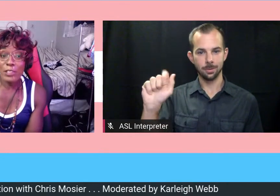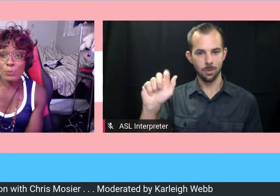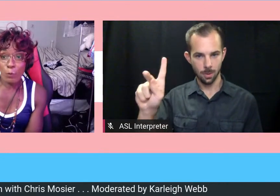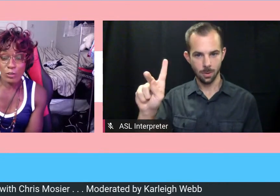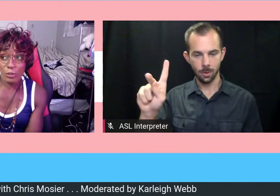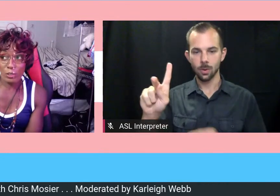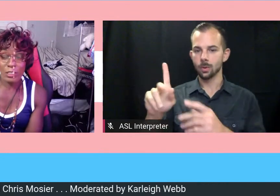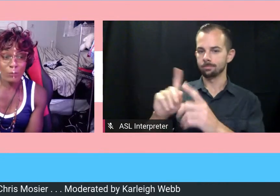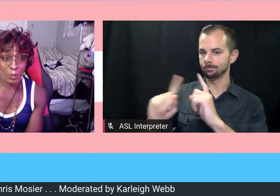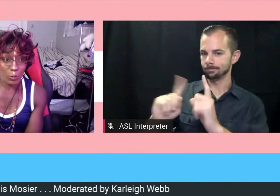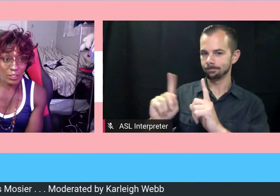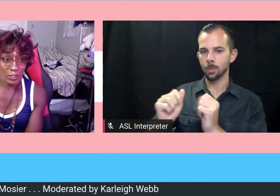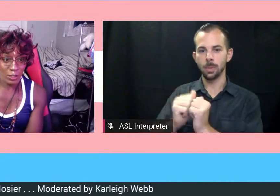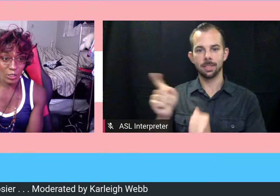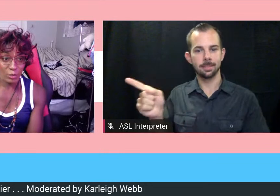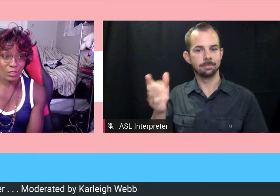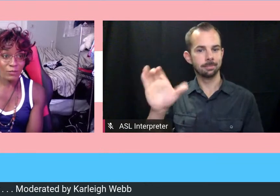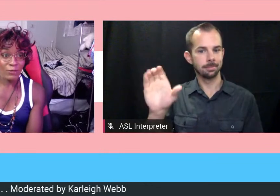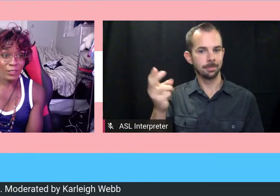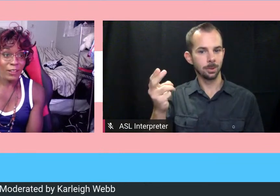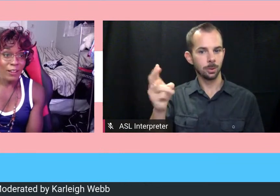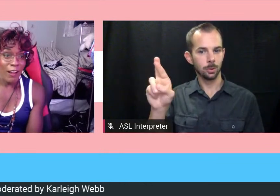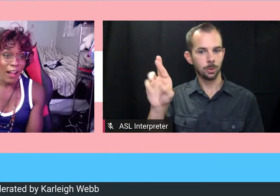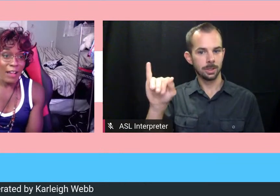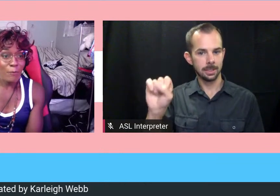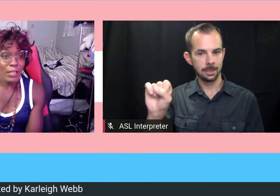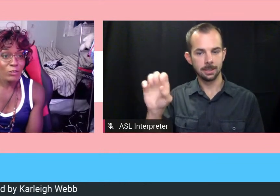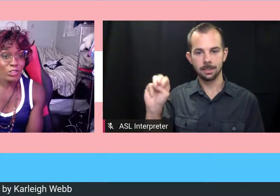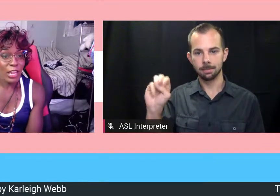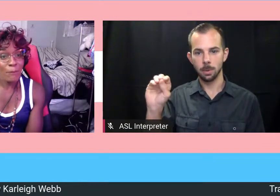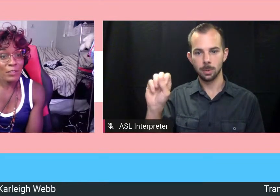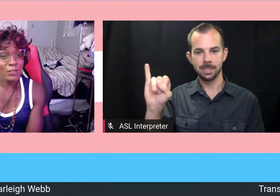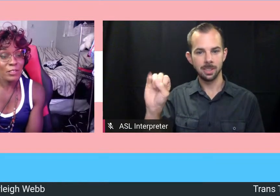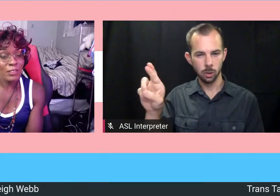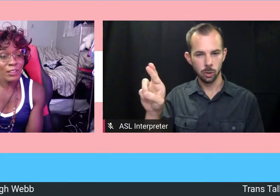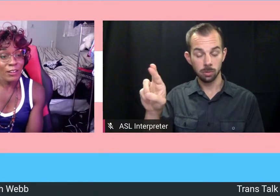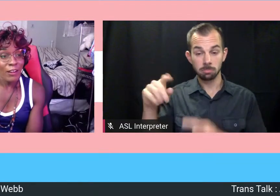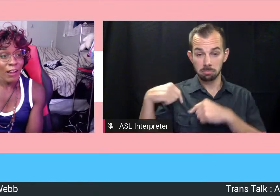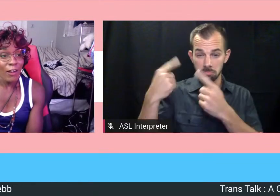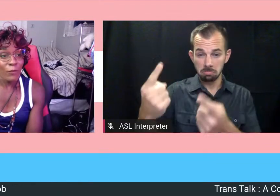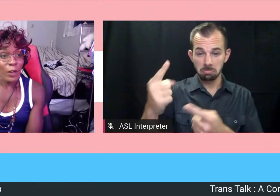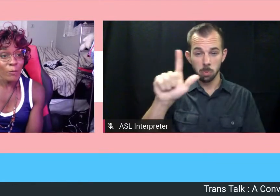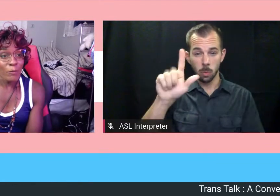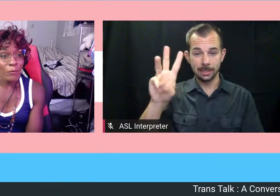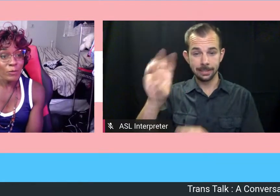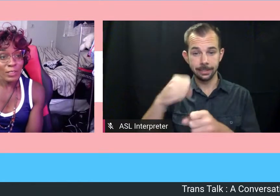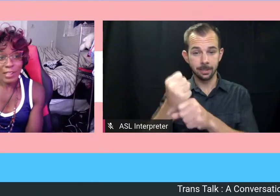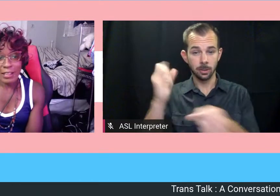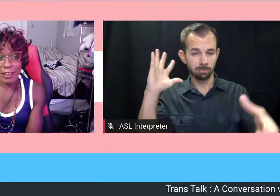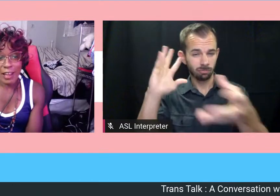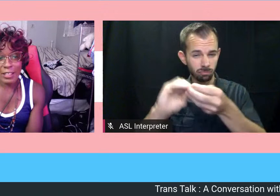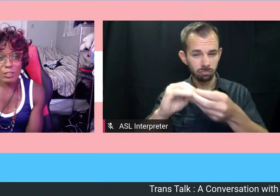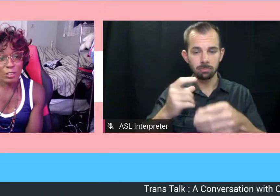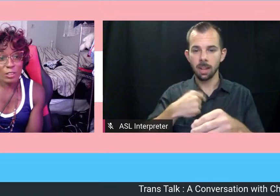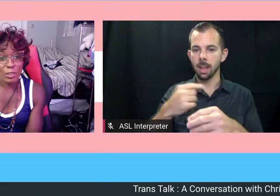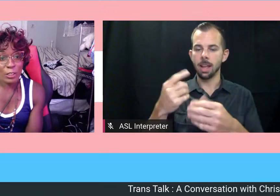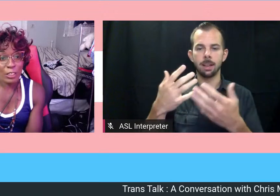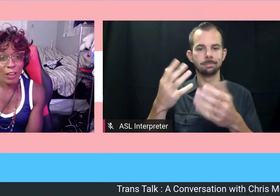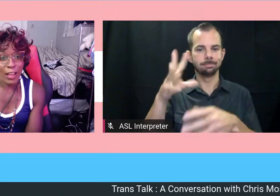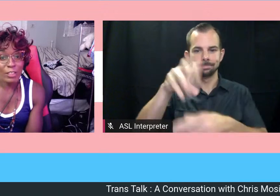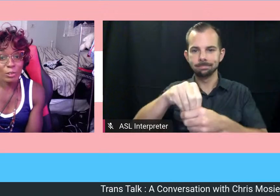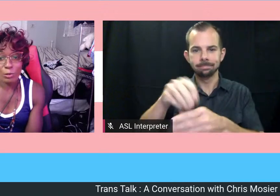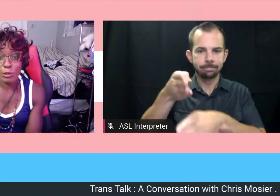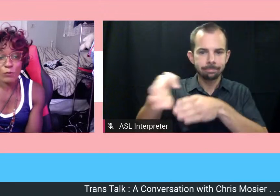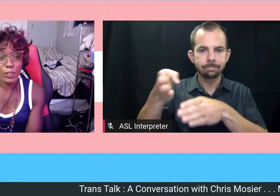I've been in sports journalism for 26 years. I've met champions from the sidelines to the